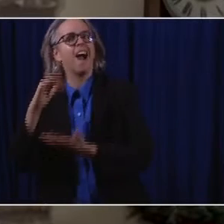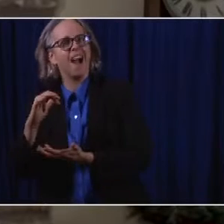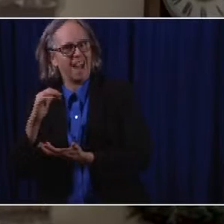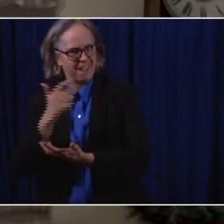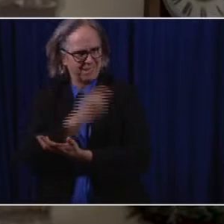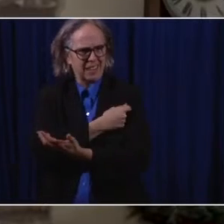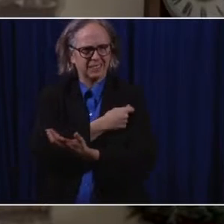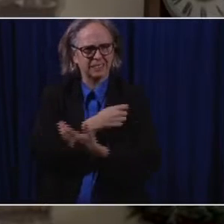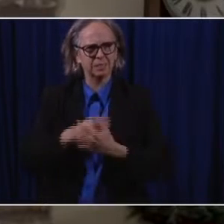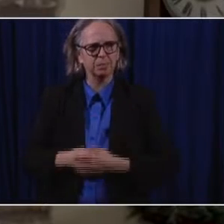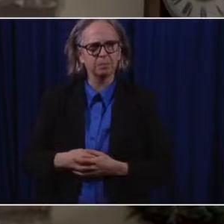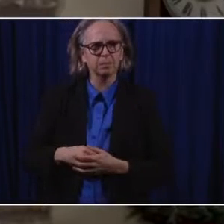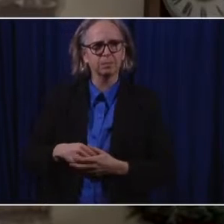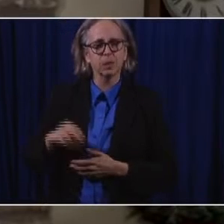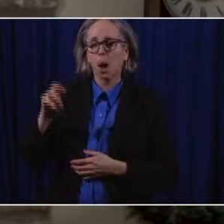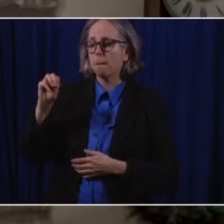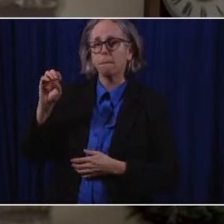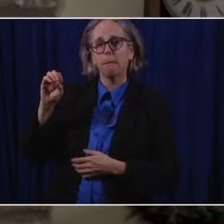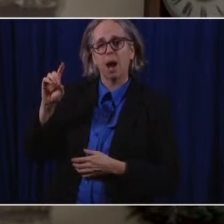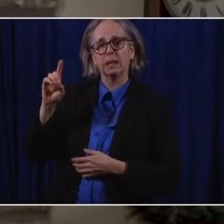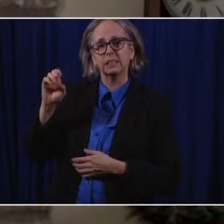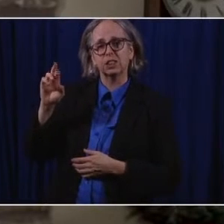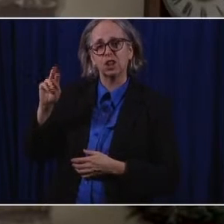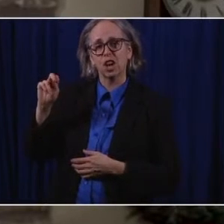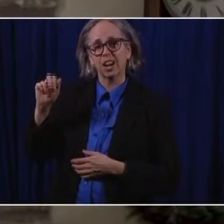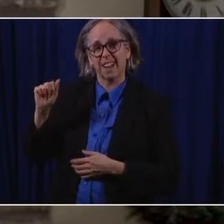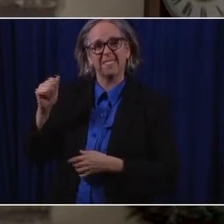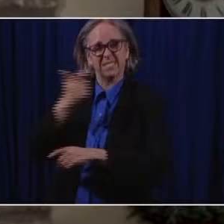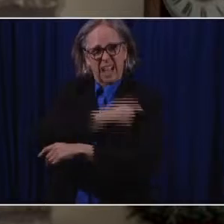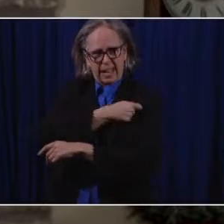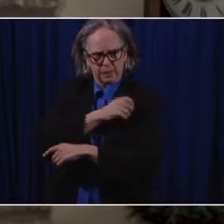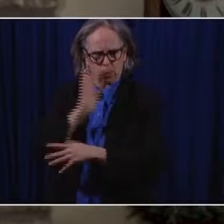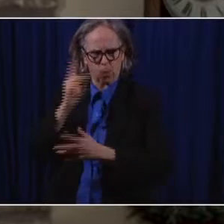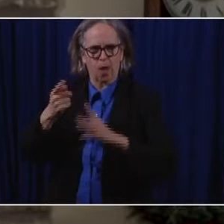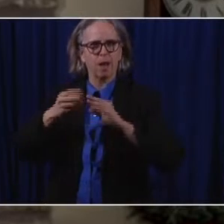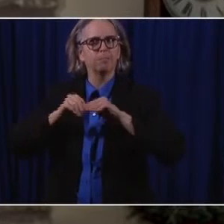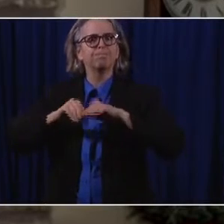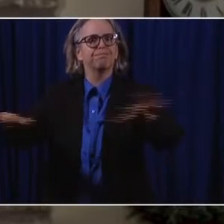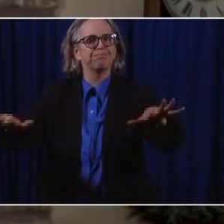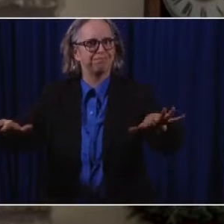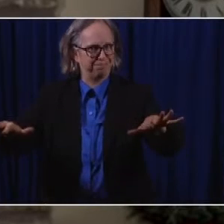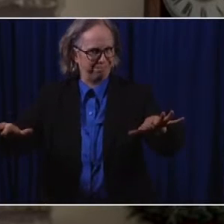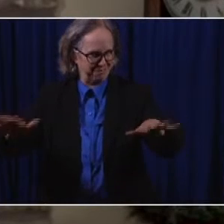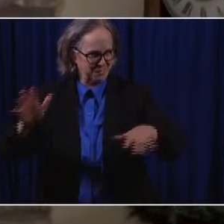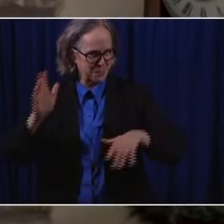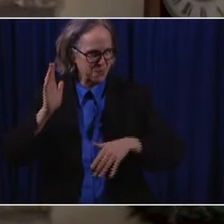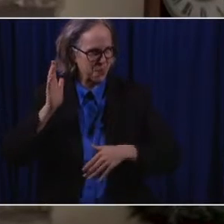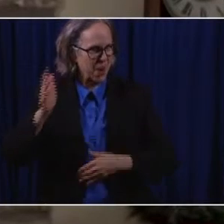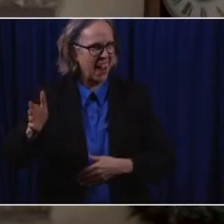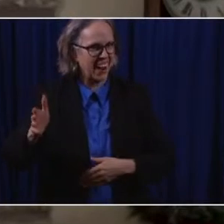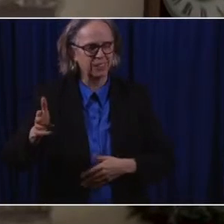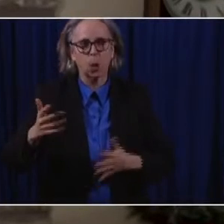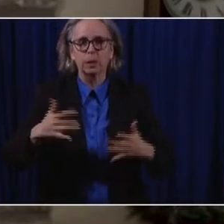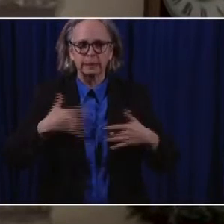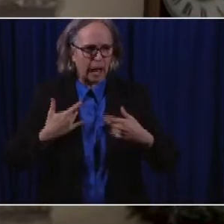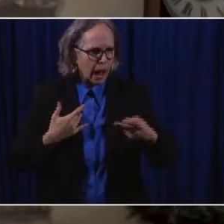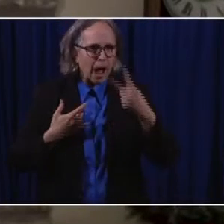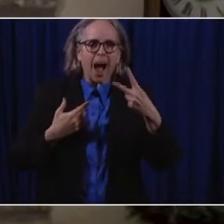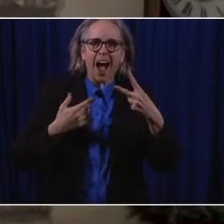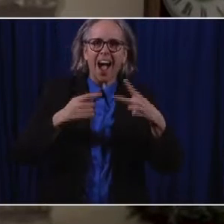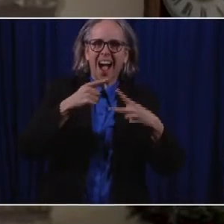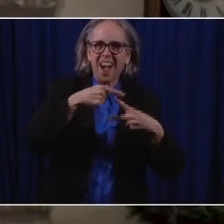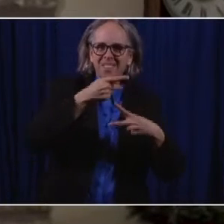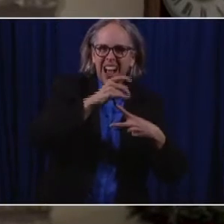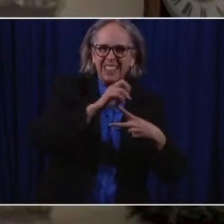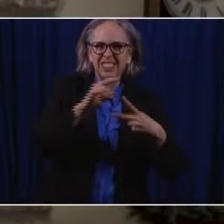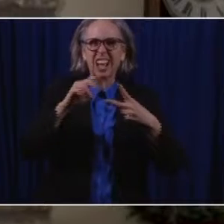vaccine will be going out to them, and that will be very exciting. So 10 this week, 10